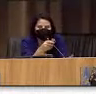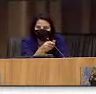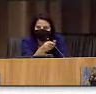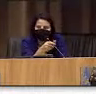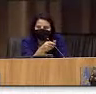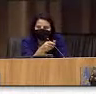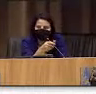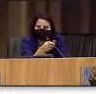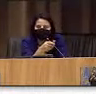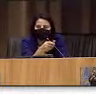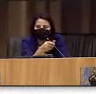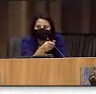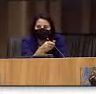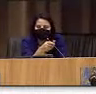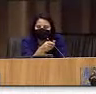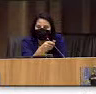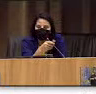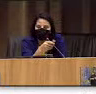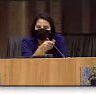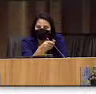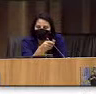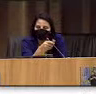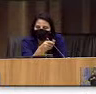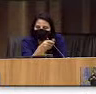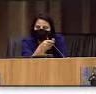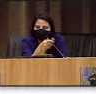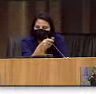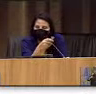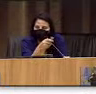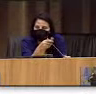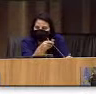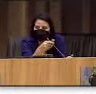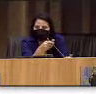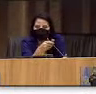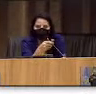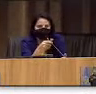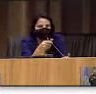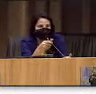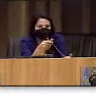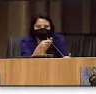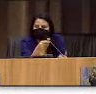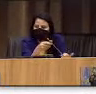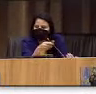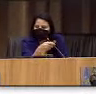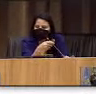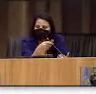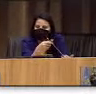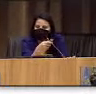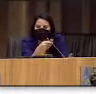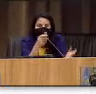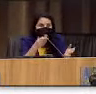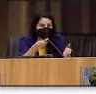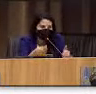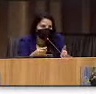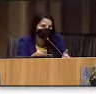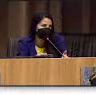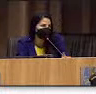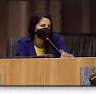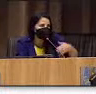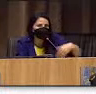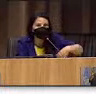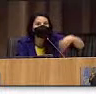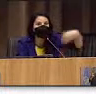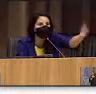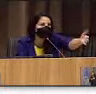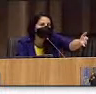all know they come in different ways. Limitation of the capture of information in